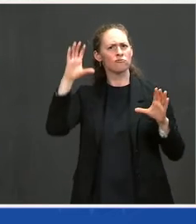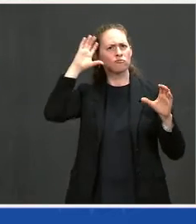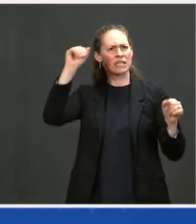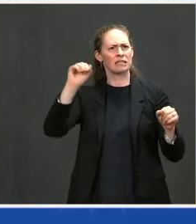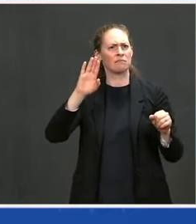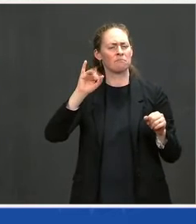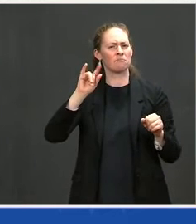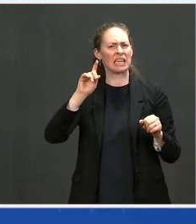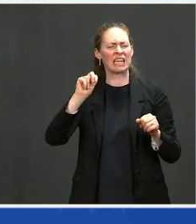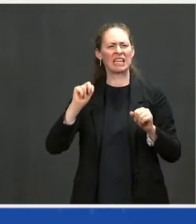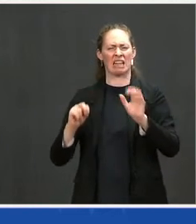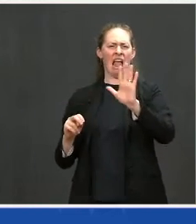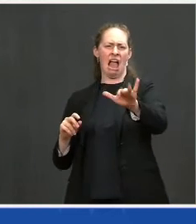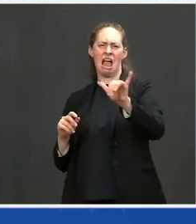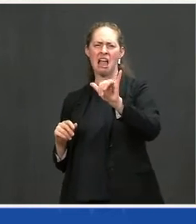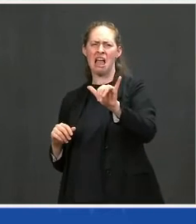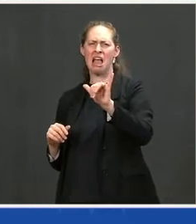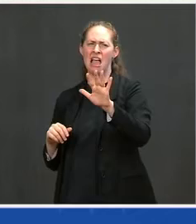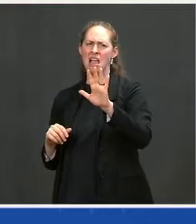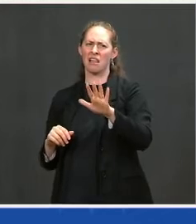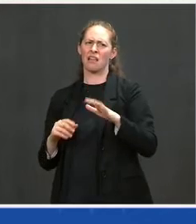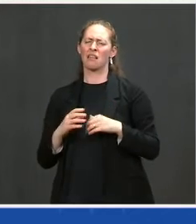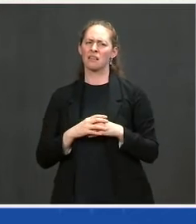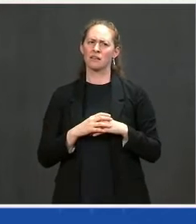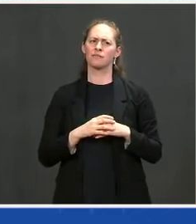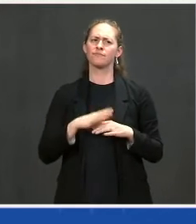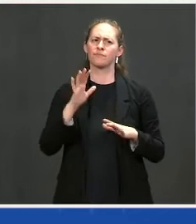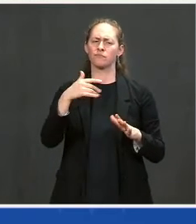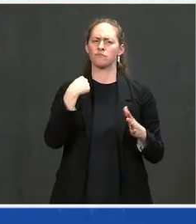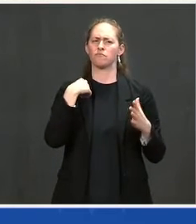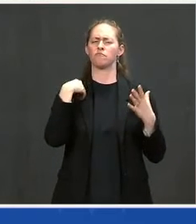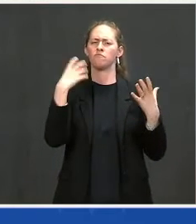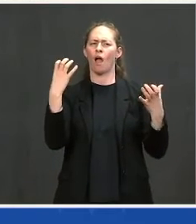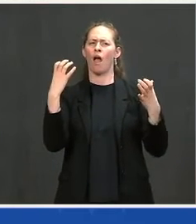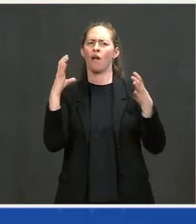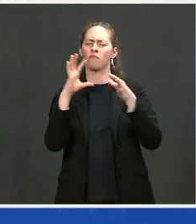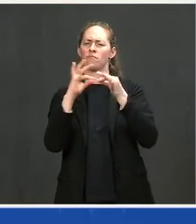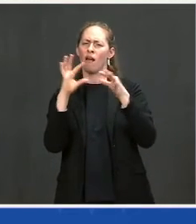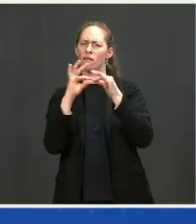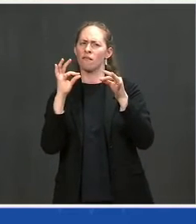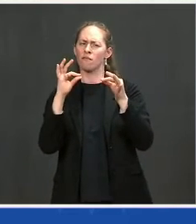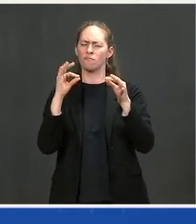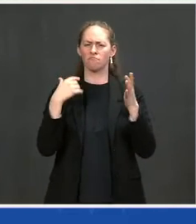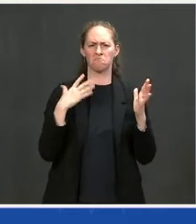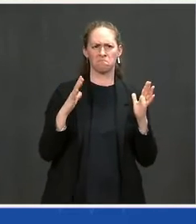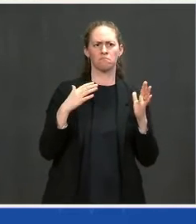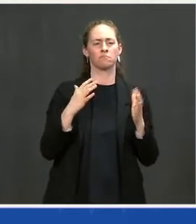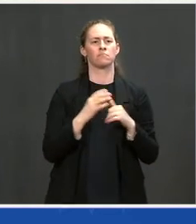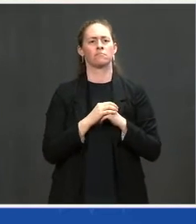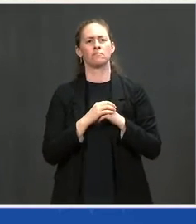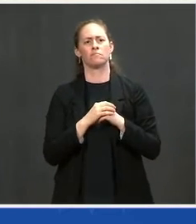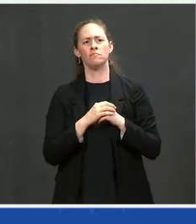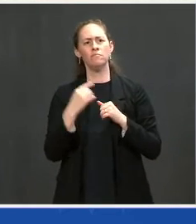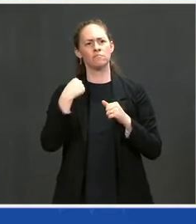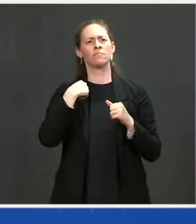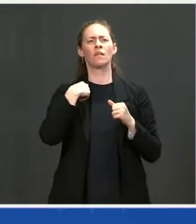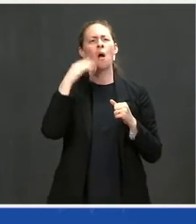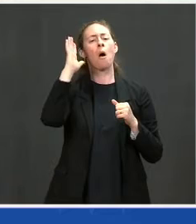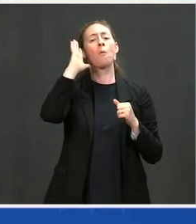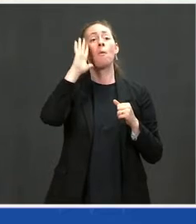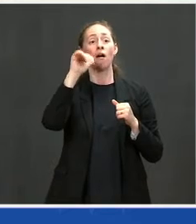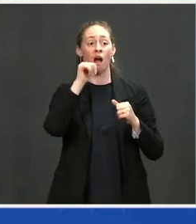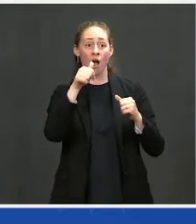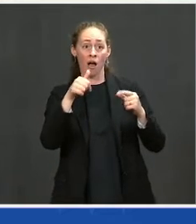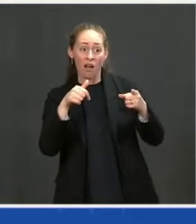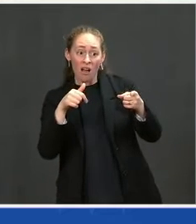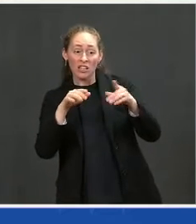the idea that I'm going to say, which I would never do, if an unaccompanied child ends up at the border, we're just going to let